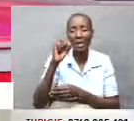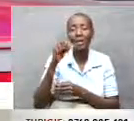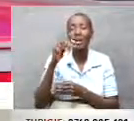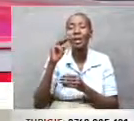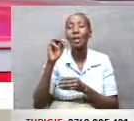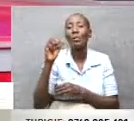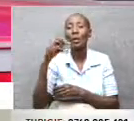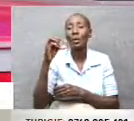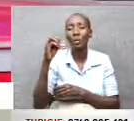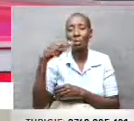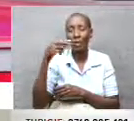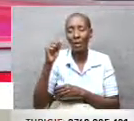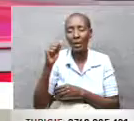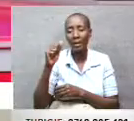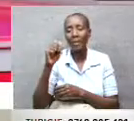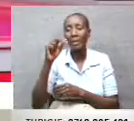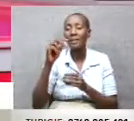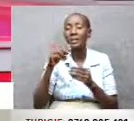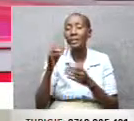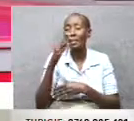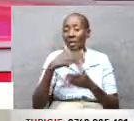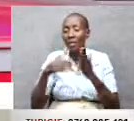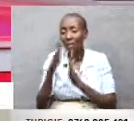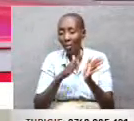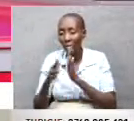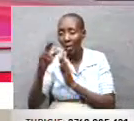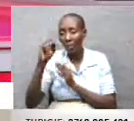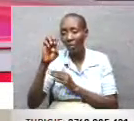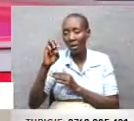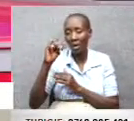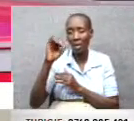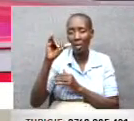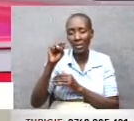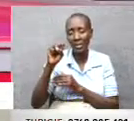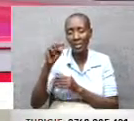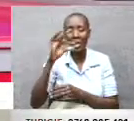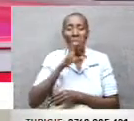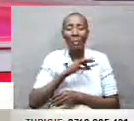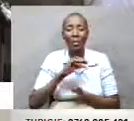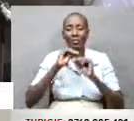kuhakikisha kuwa mfumo wa NEMIS unawafaidi wanafunzi na walimu kwa njia inayostahili.